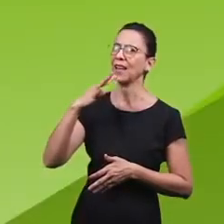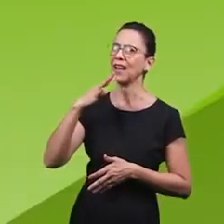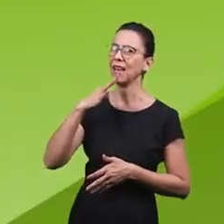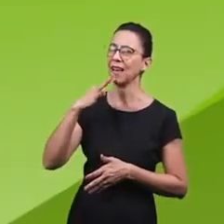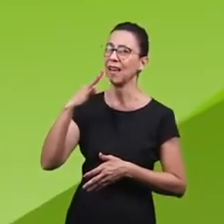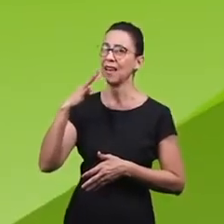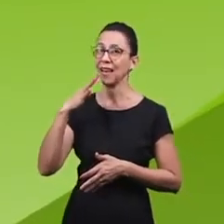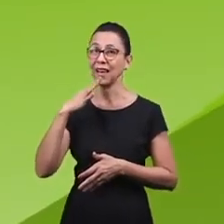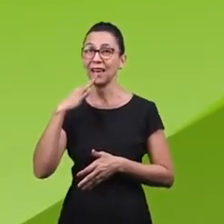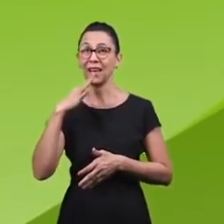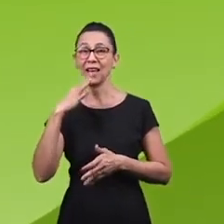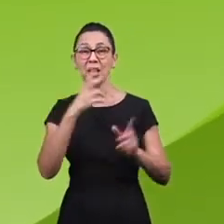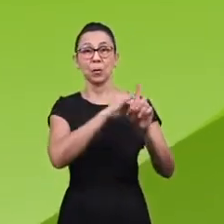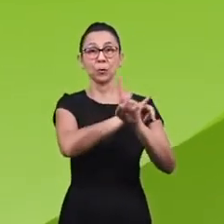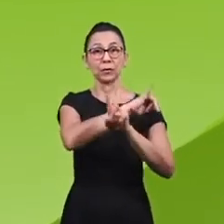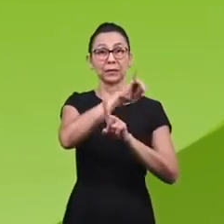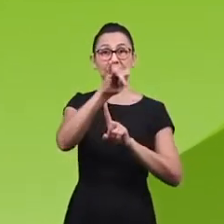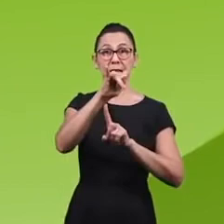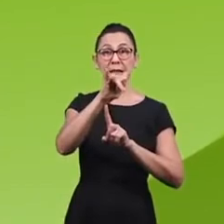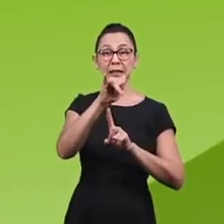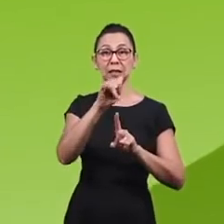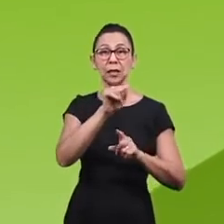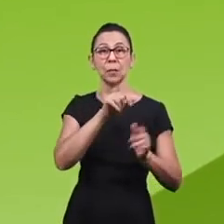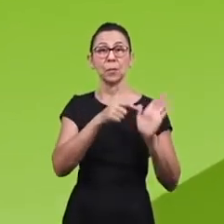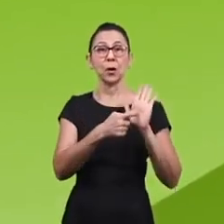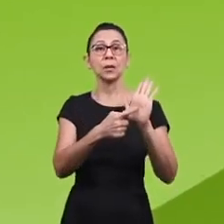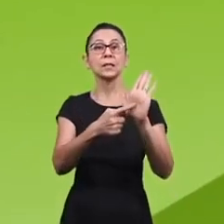where the prophecy points to the direction.